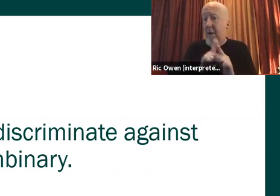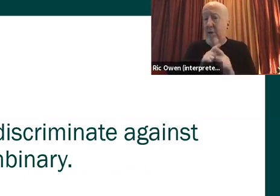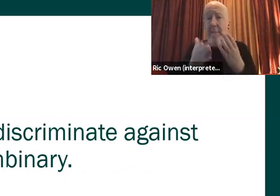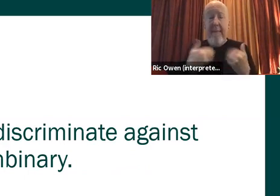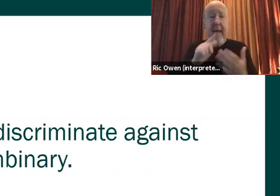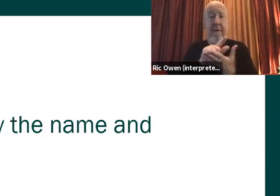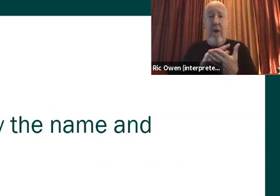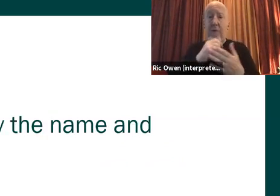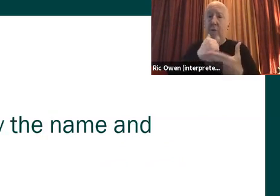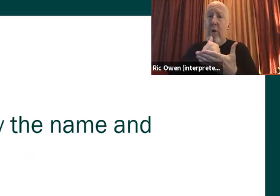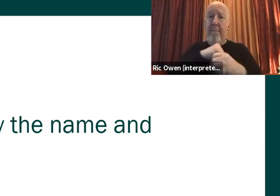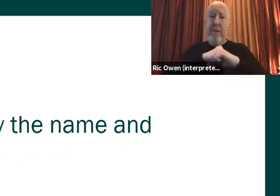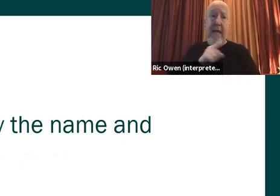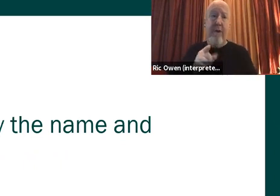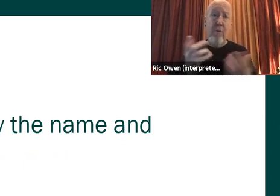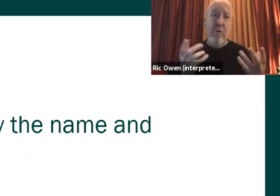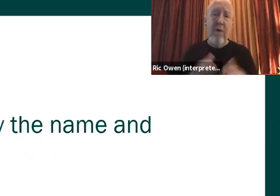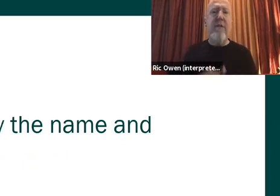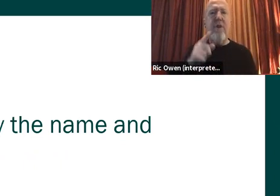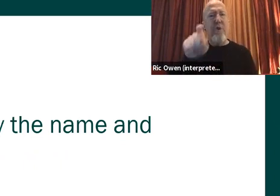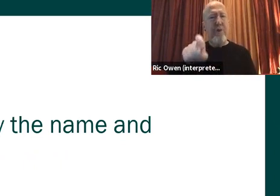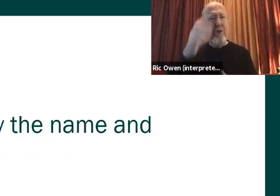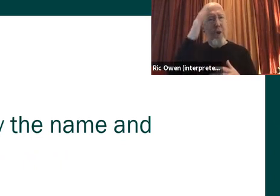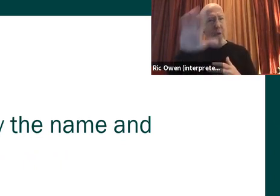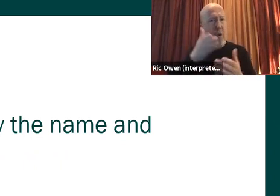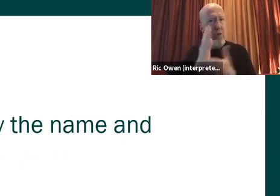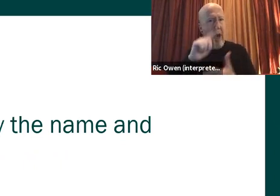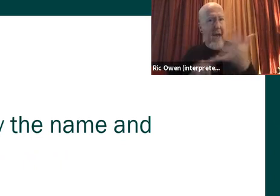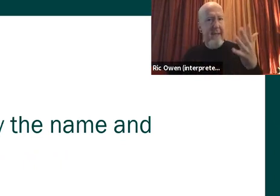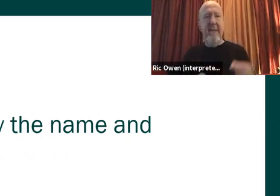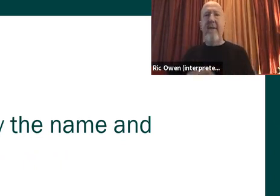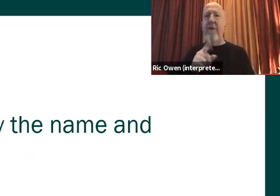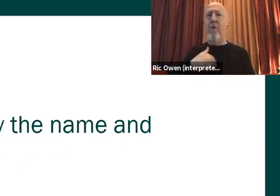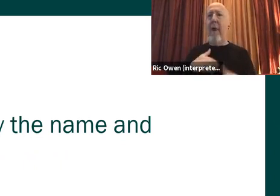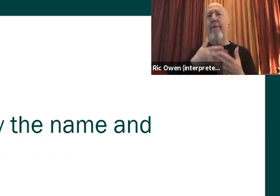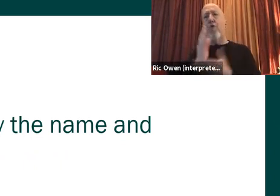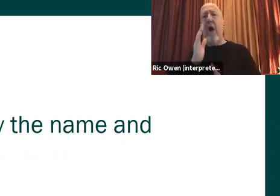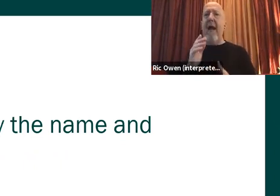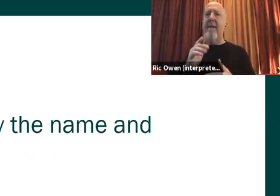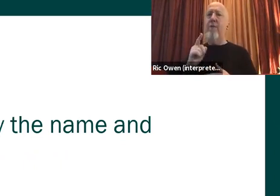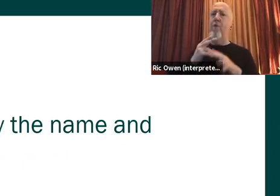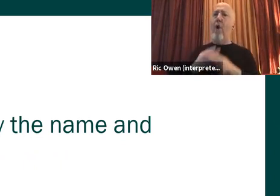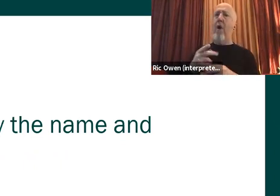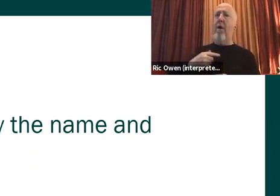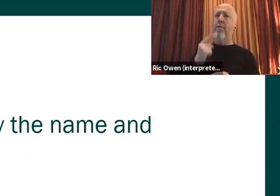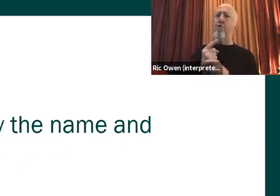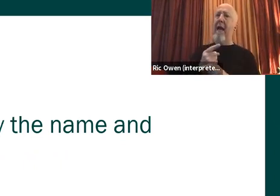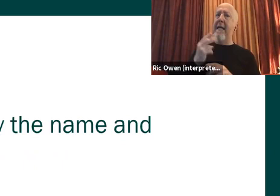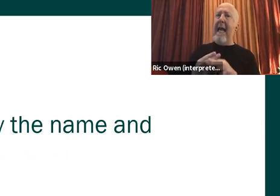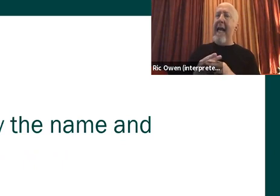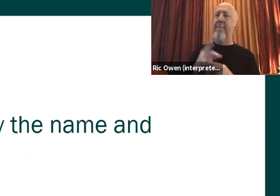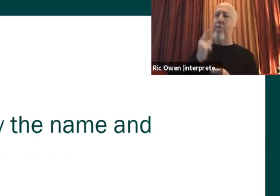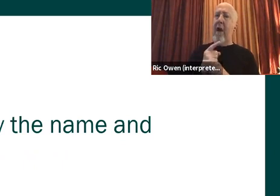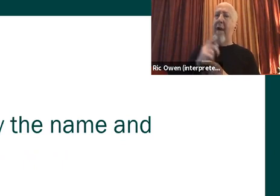you. So you should know your rights. Having the right to be called your correct name and